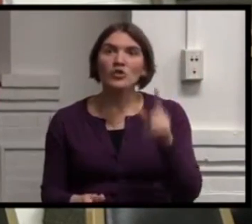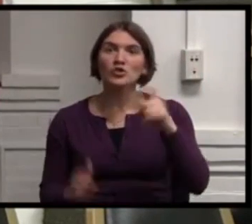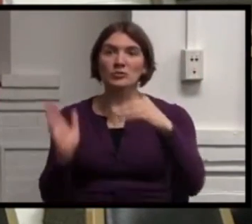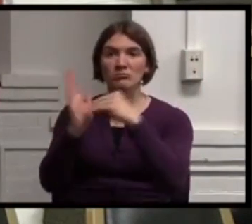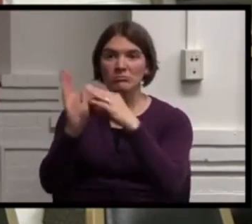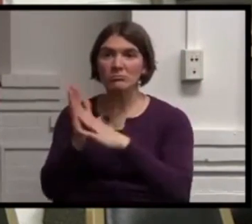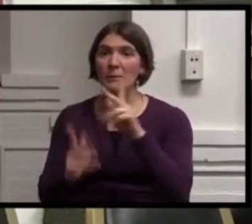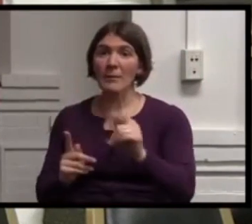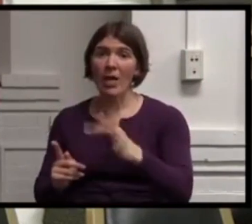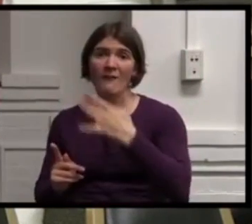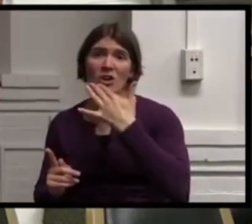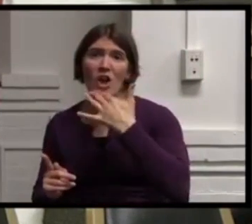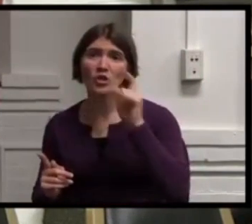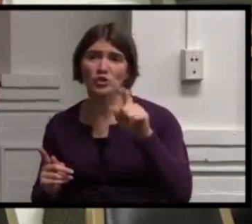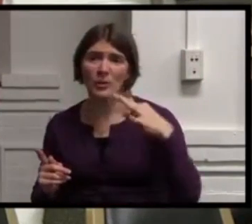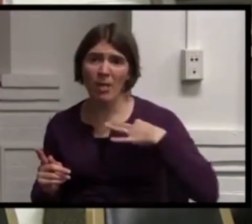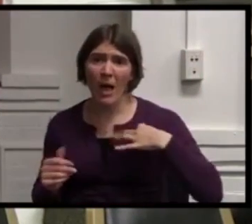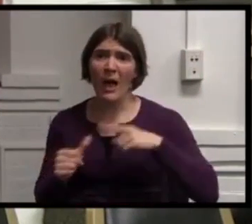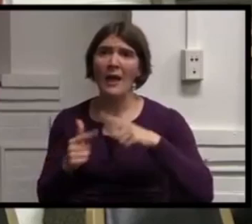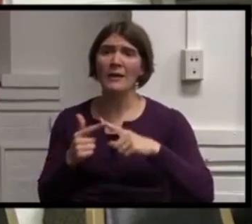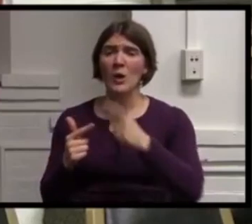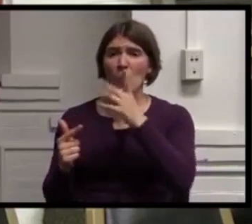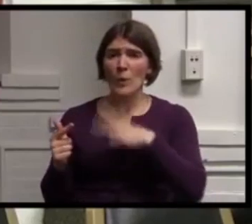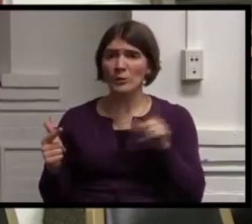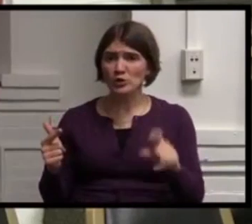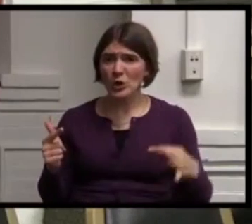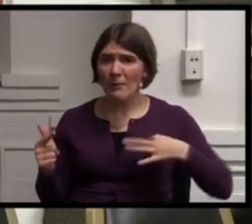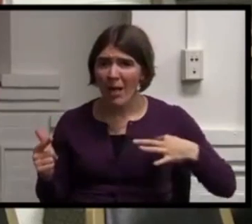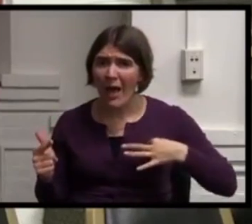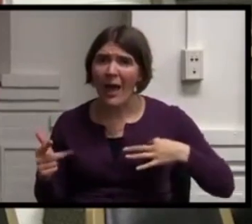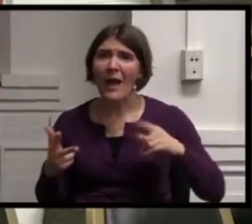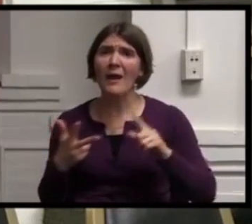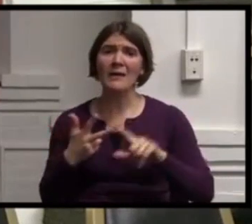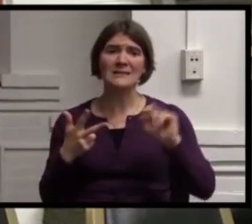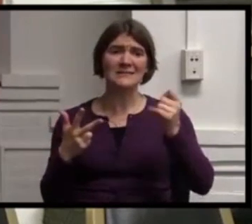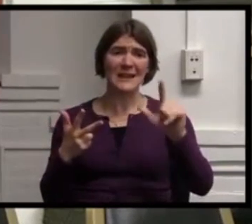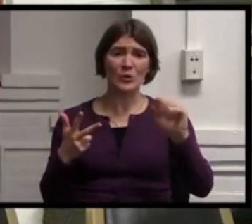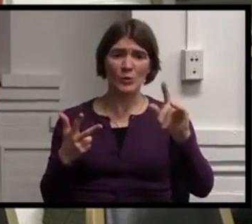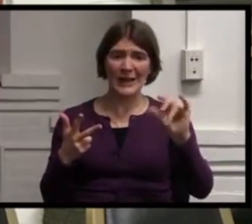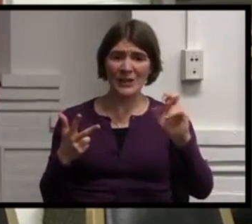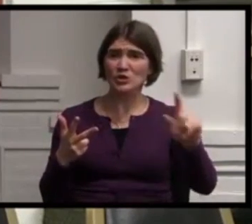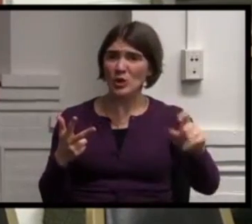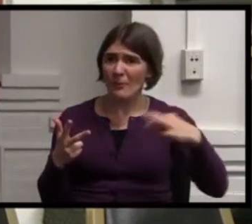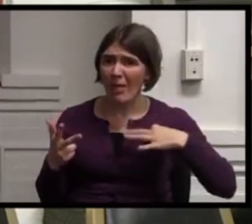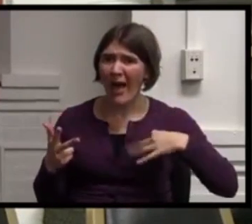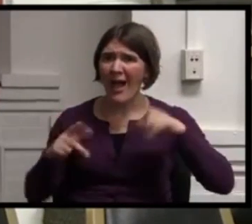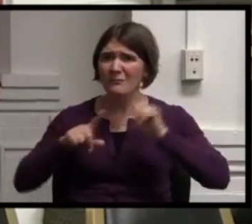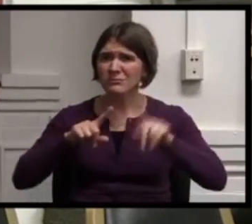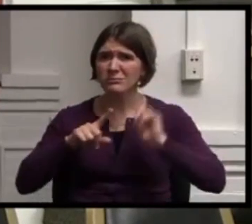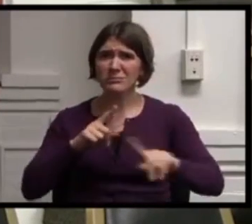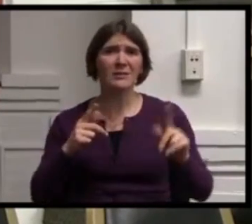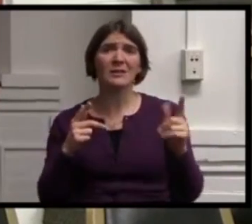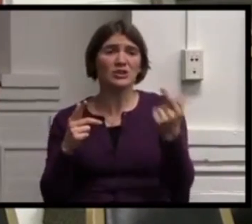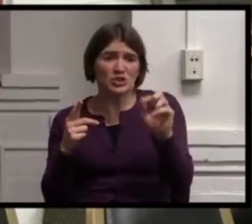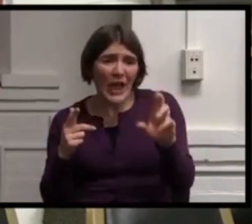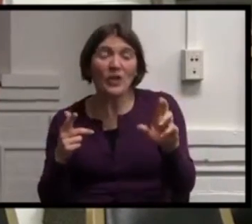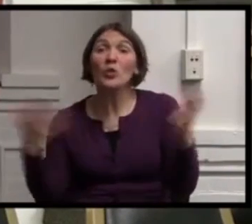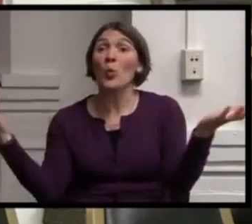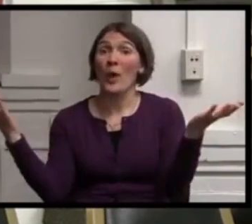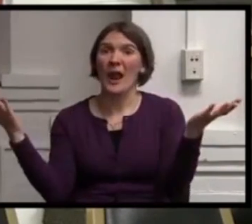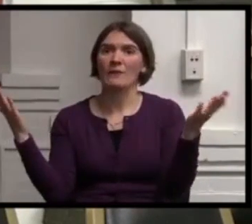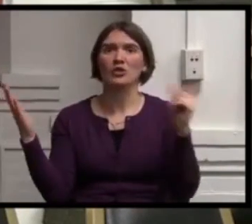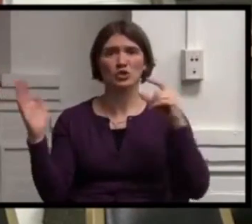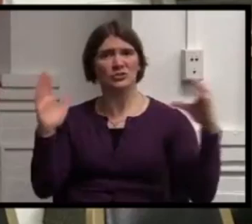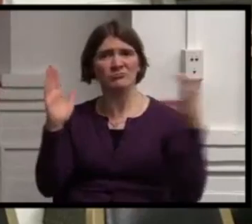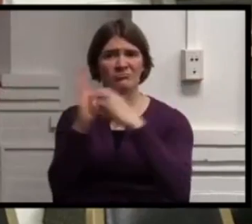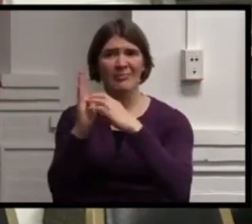saying people of color, or I think someone mentioned sexual orientation, gender, or